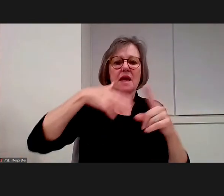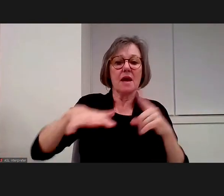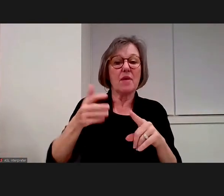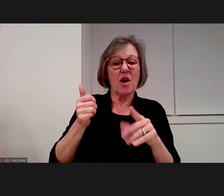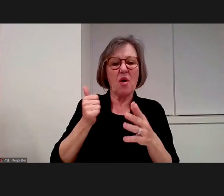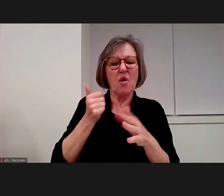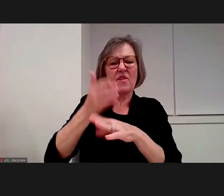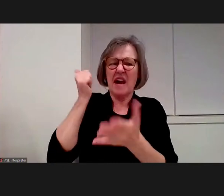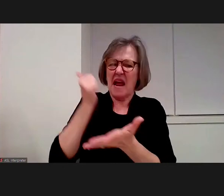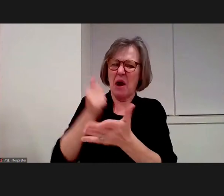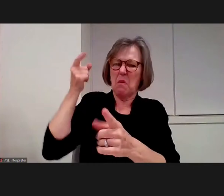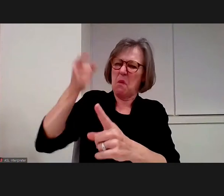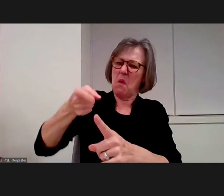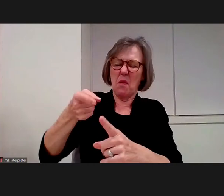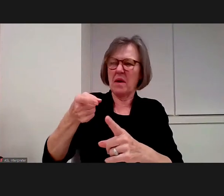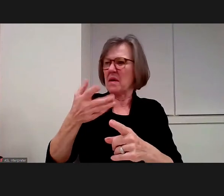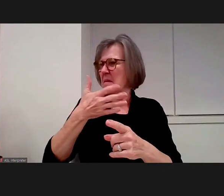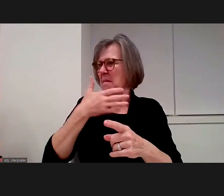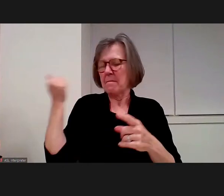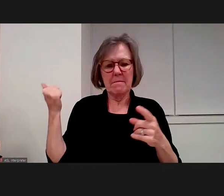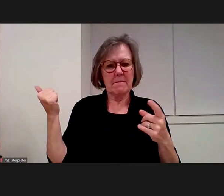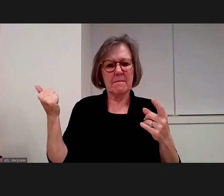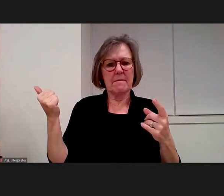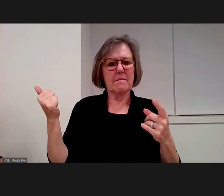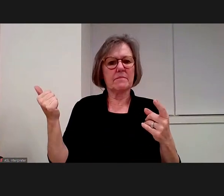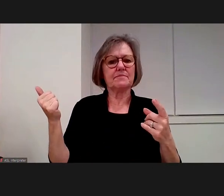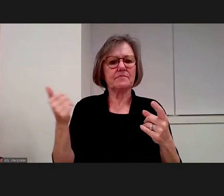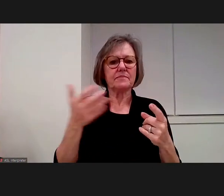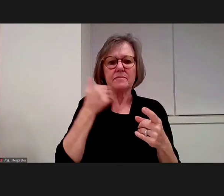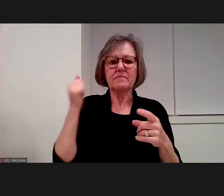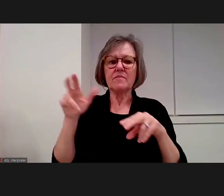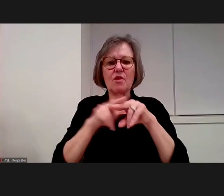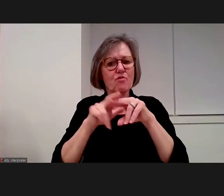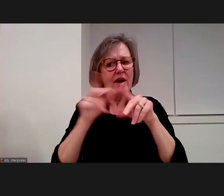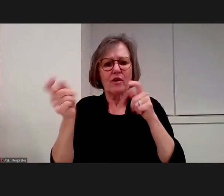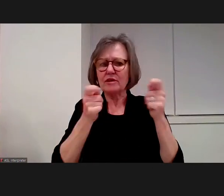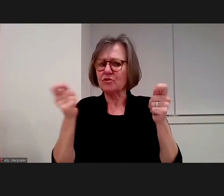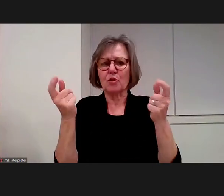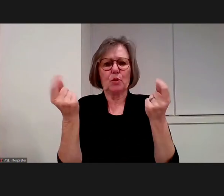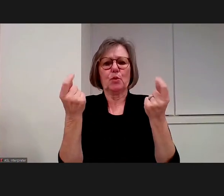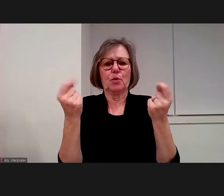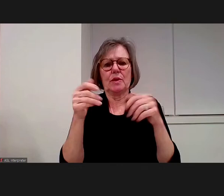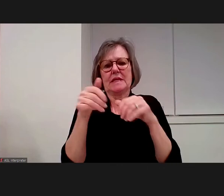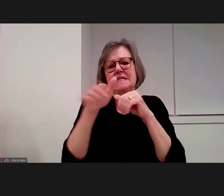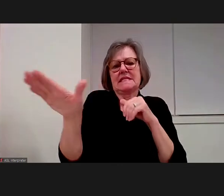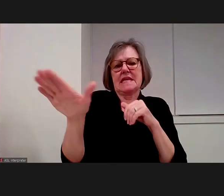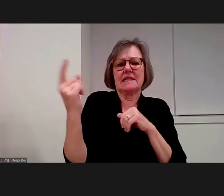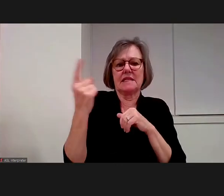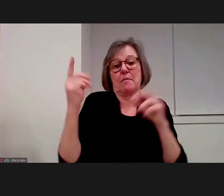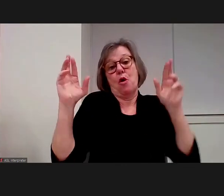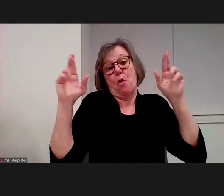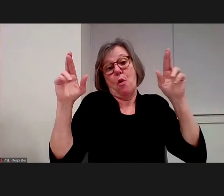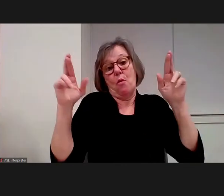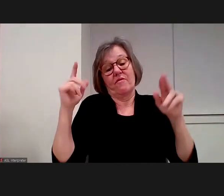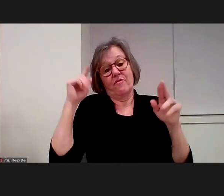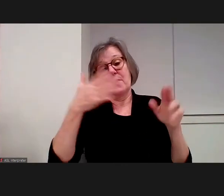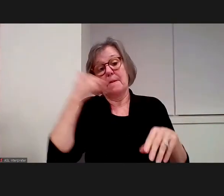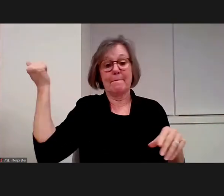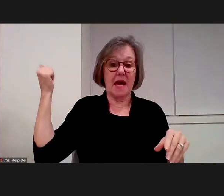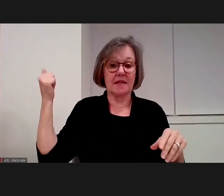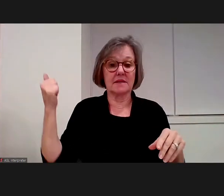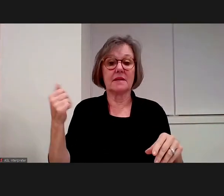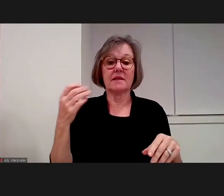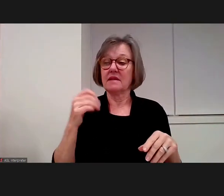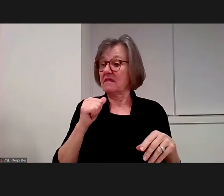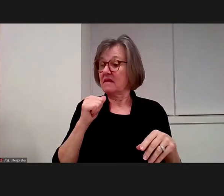point, you know, the best that the rail control center could do is send somebody and hope for the best. And if